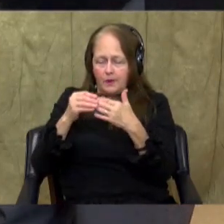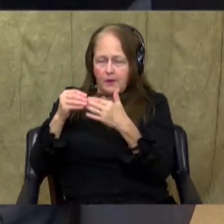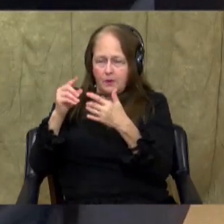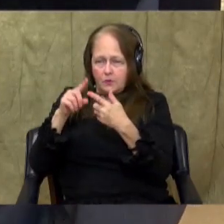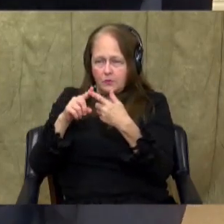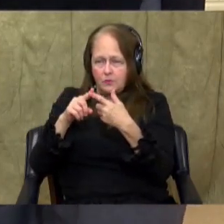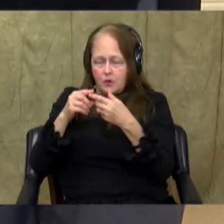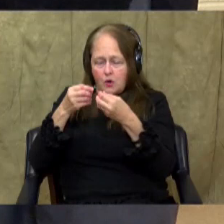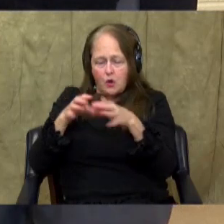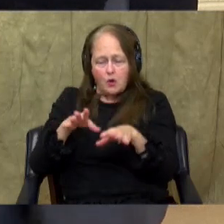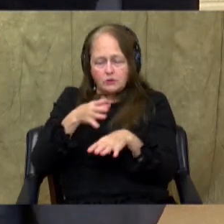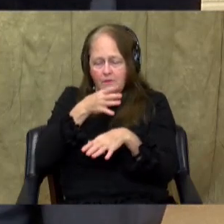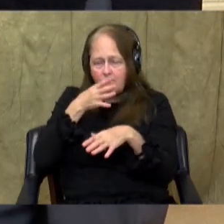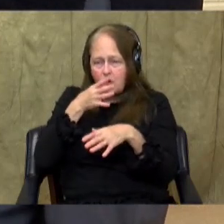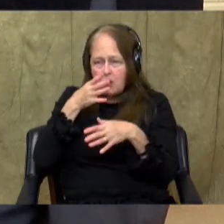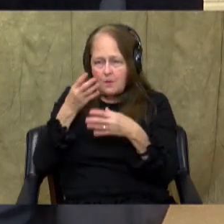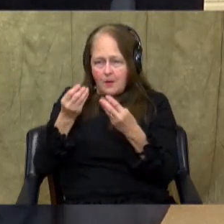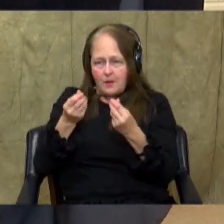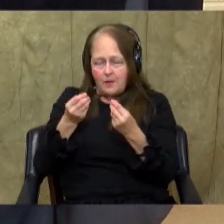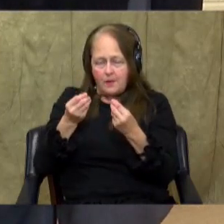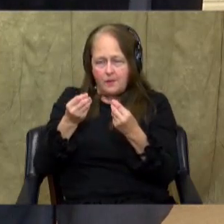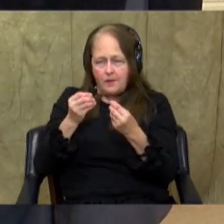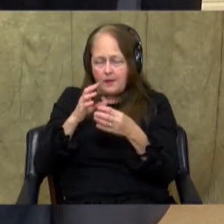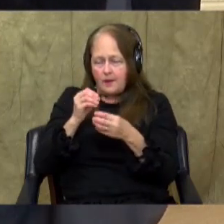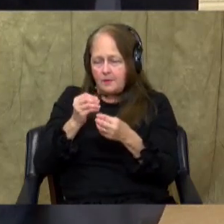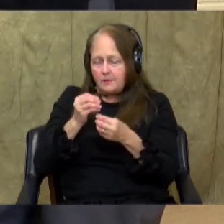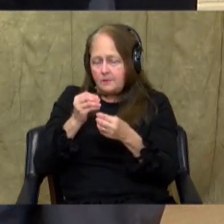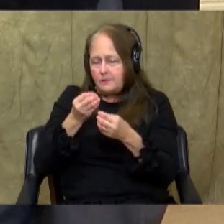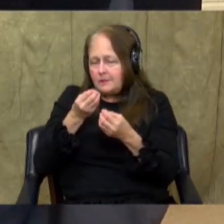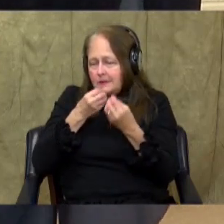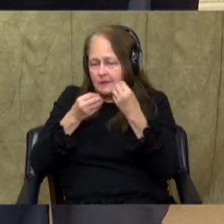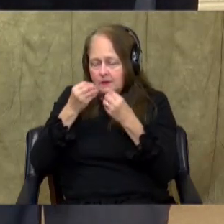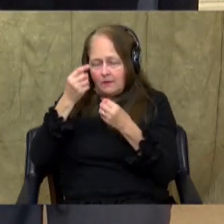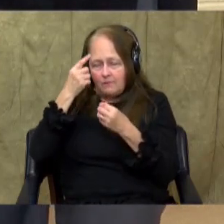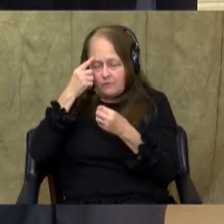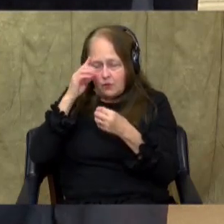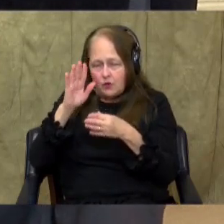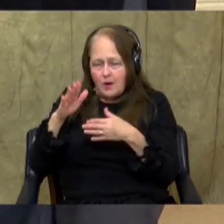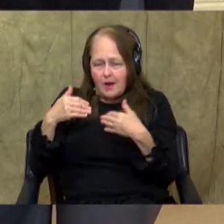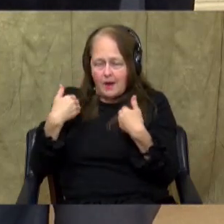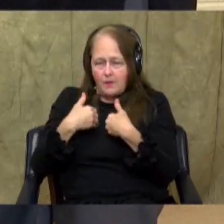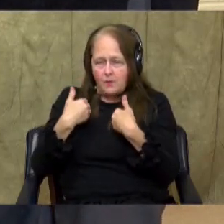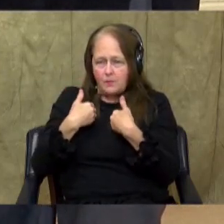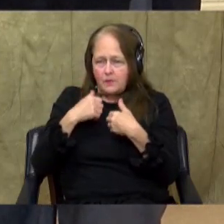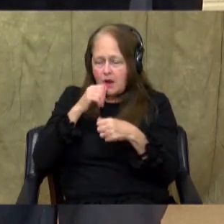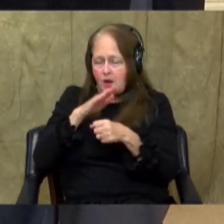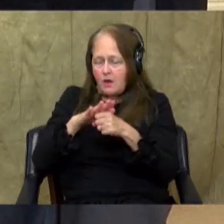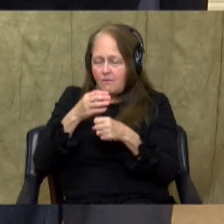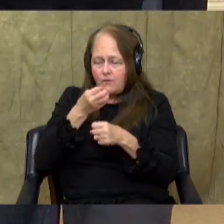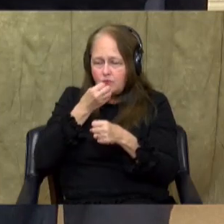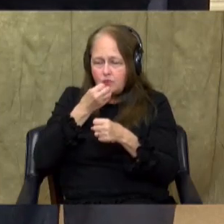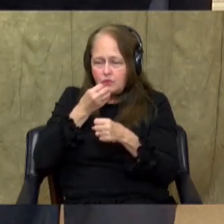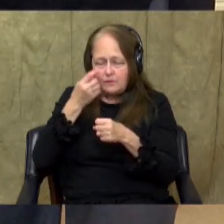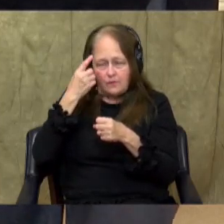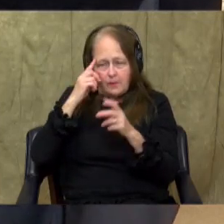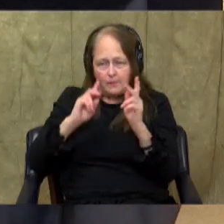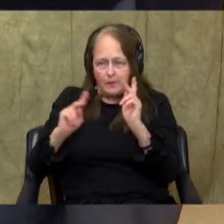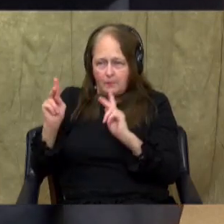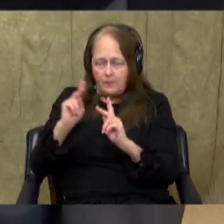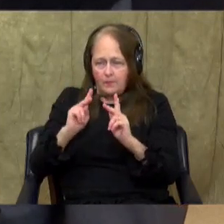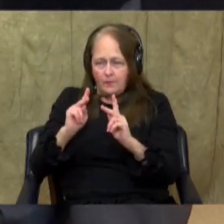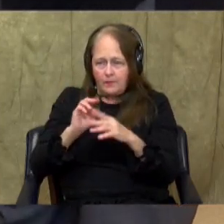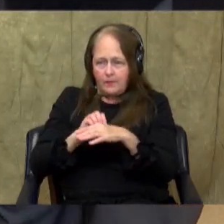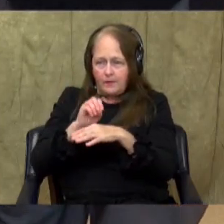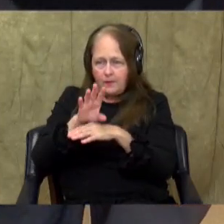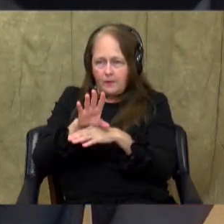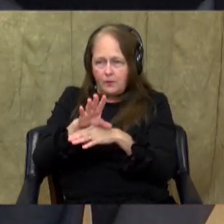to loss of farmland, loss of grazing locations, and then that leads to an inadequate food supply. Unfortunately, the effect